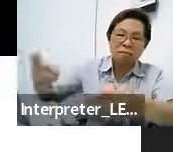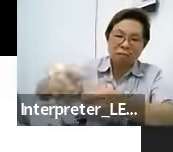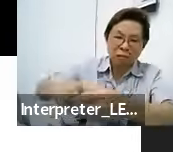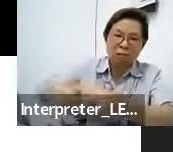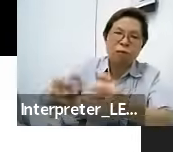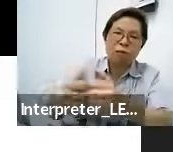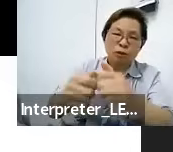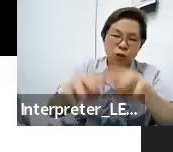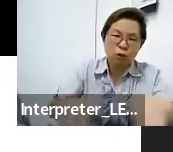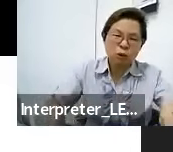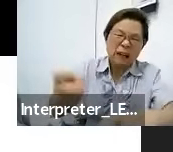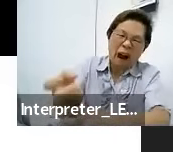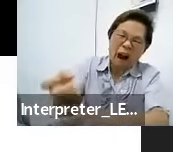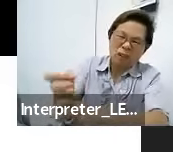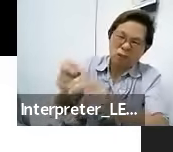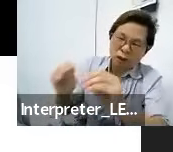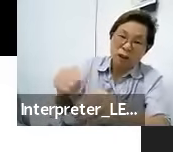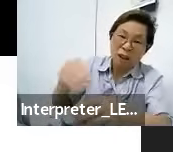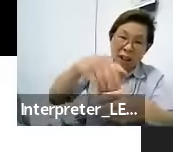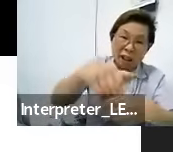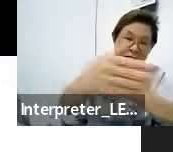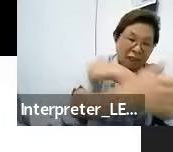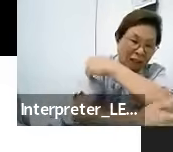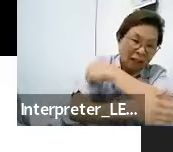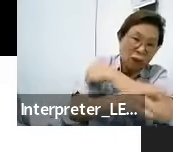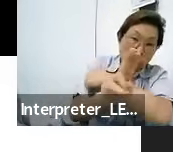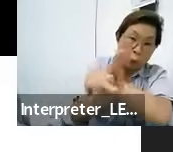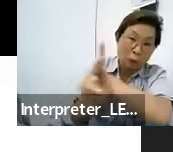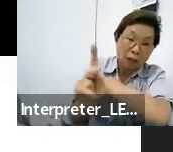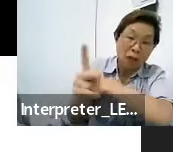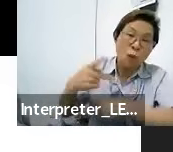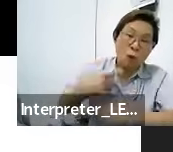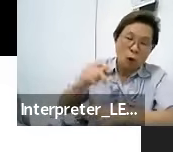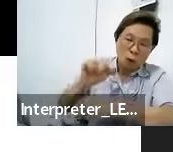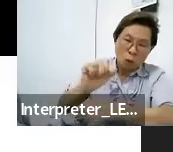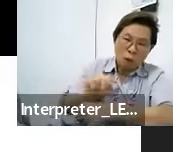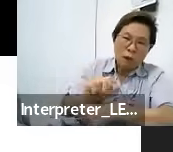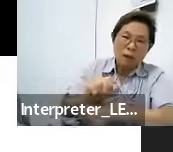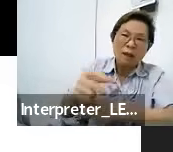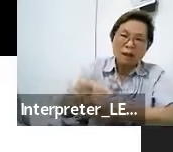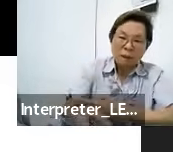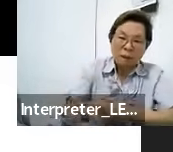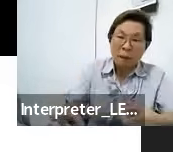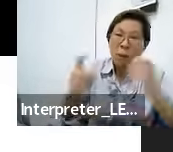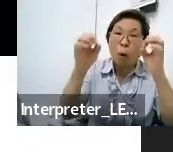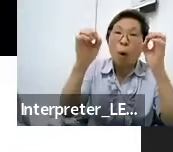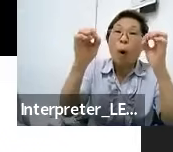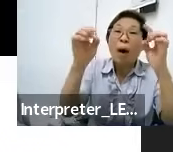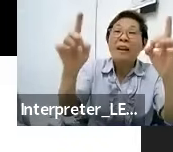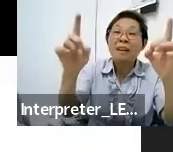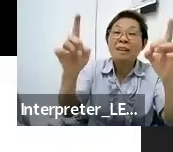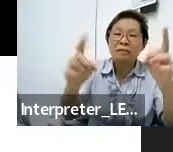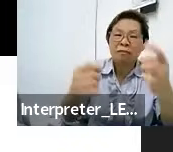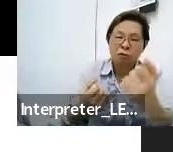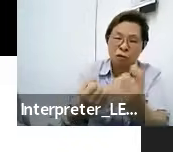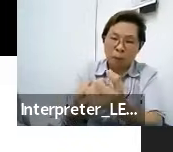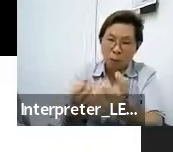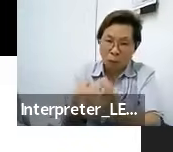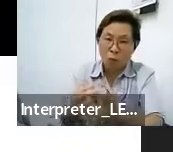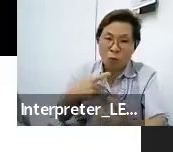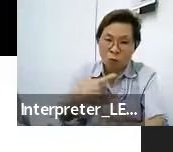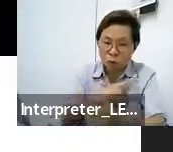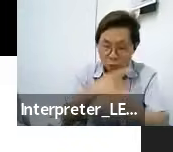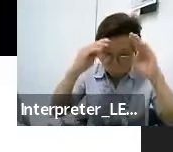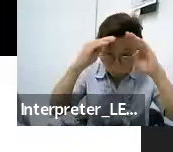teach. In the UK, we are working with the UK Department for Education to support learners with SEN. We've been focused